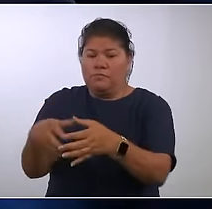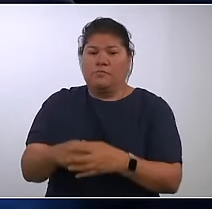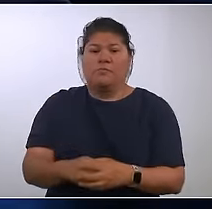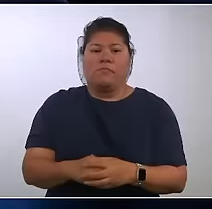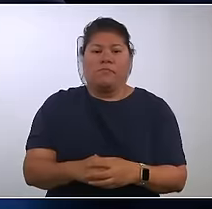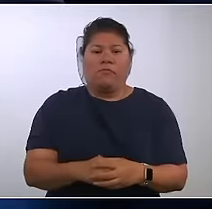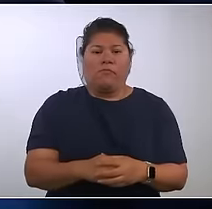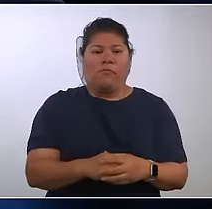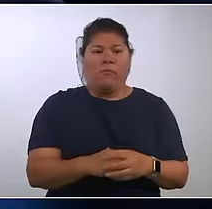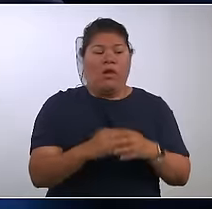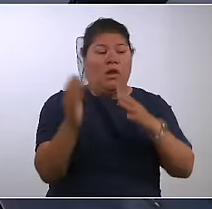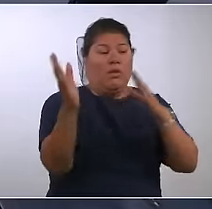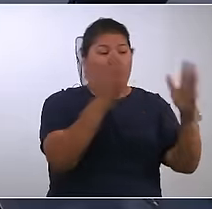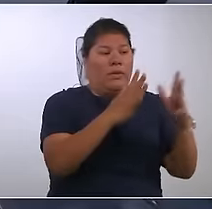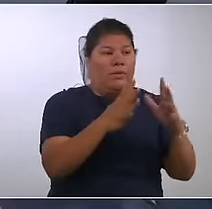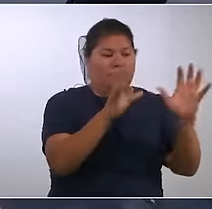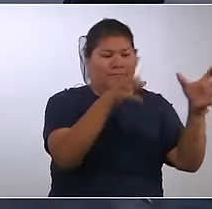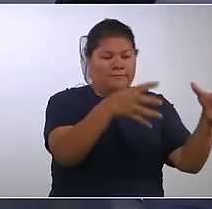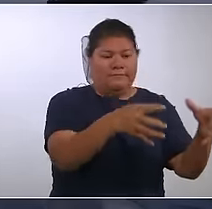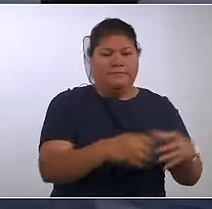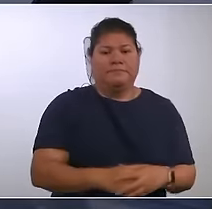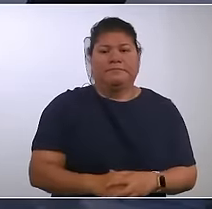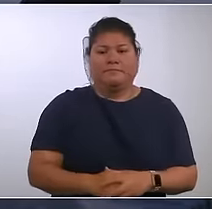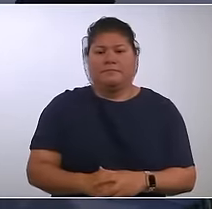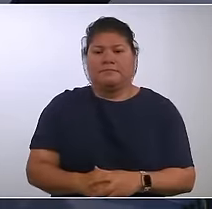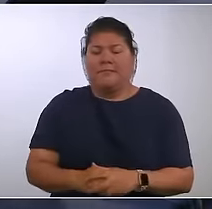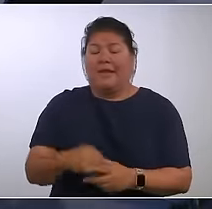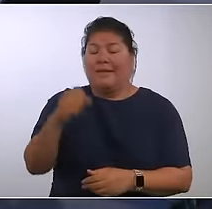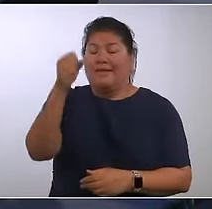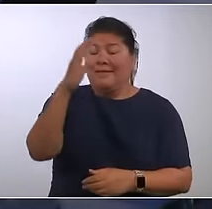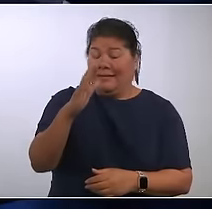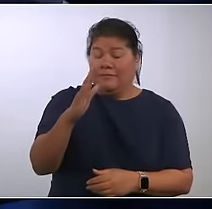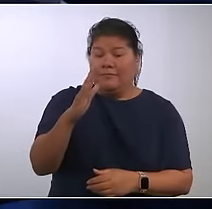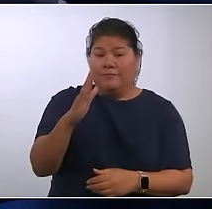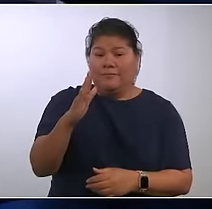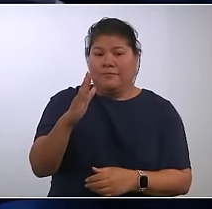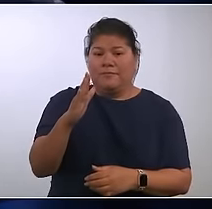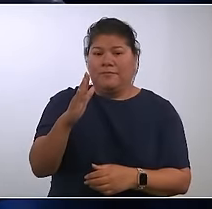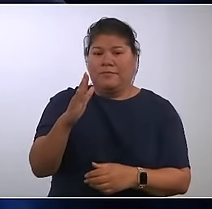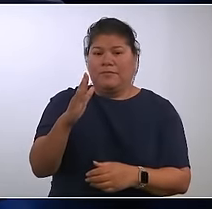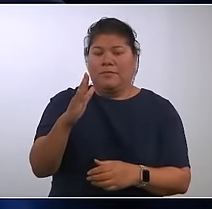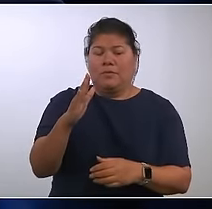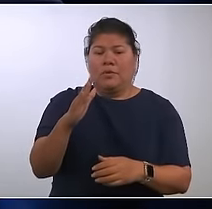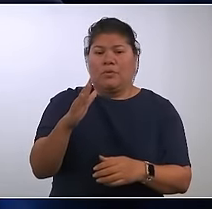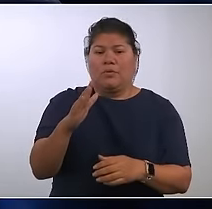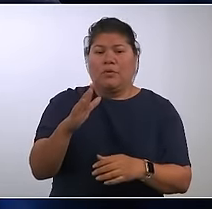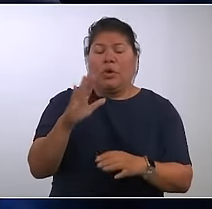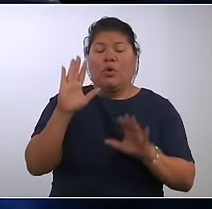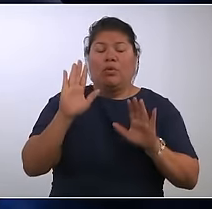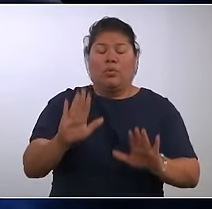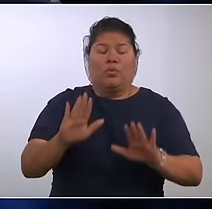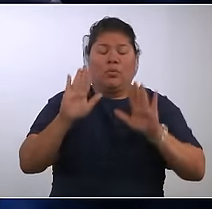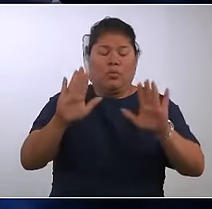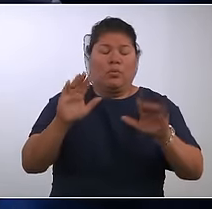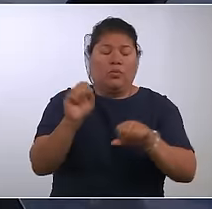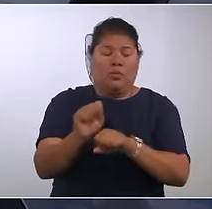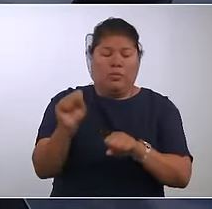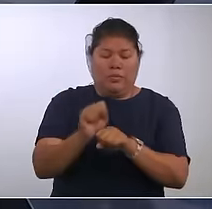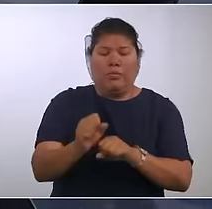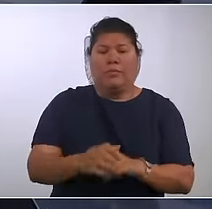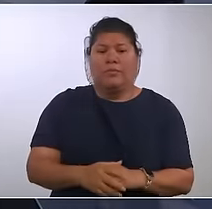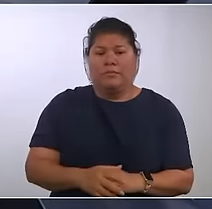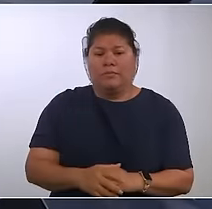bones. Y al viento. And to the wind. Y Dios. And God. Va a hacer una grande obra. Will do a great